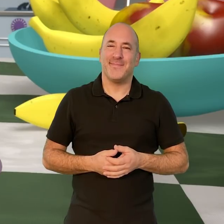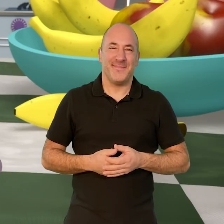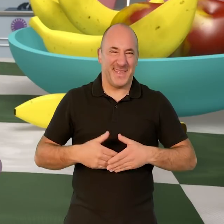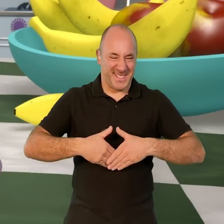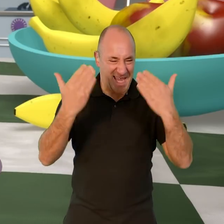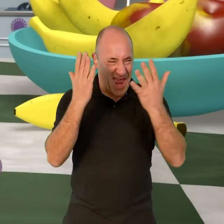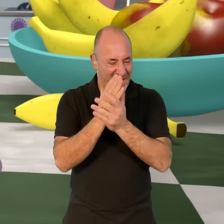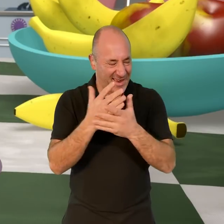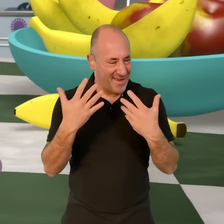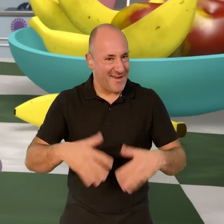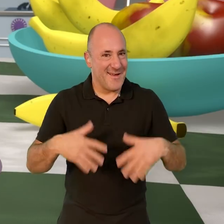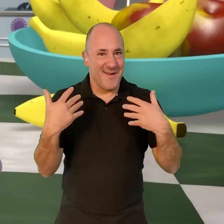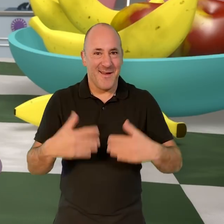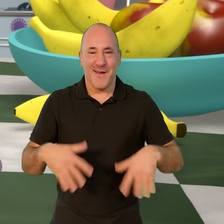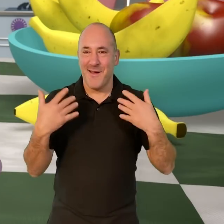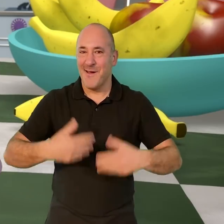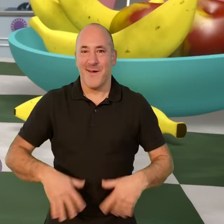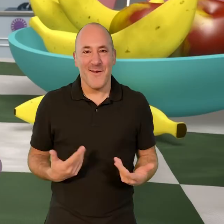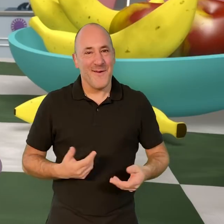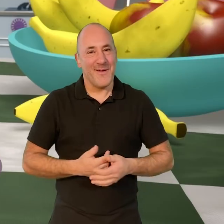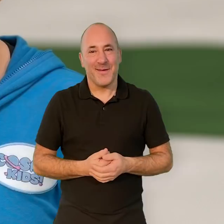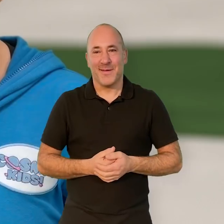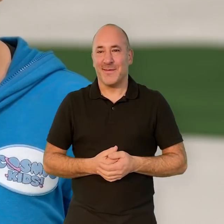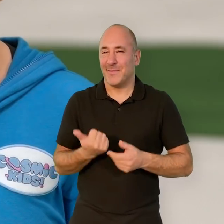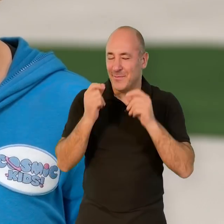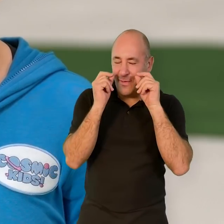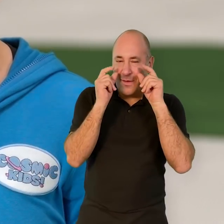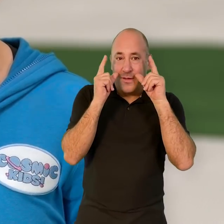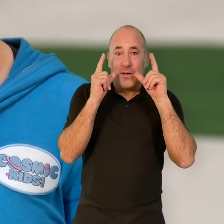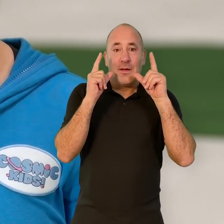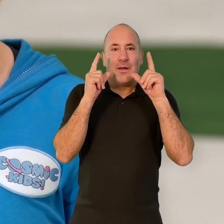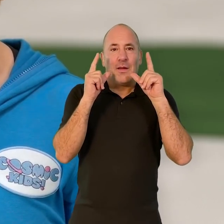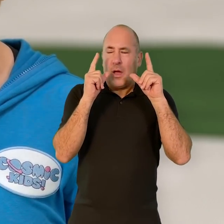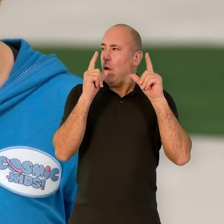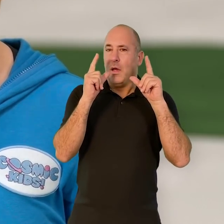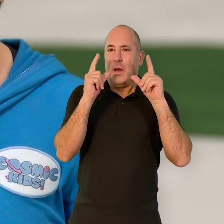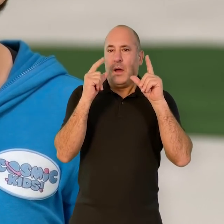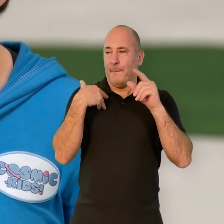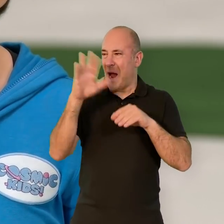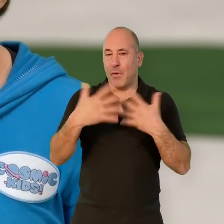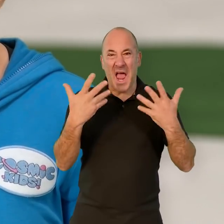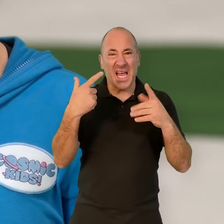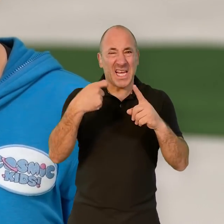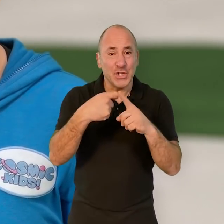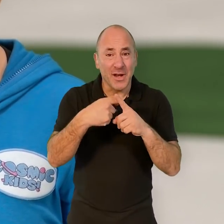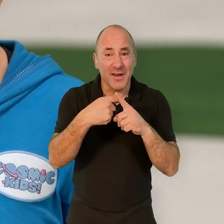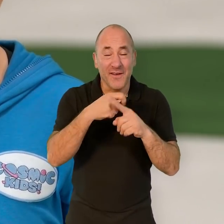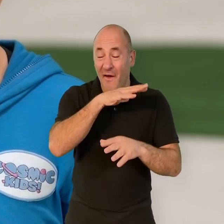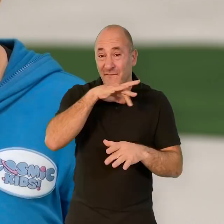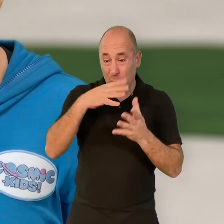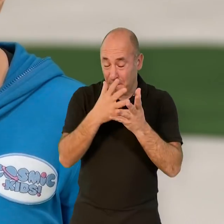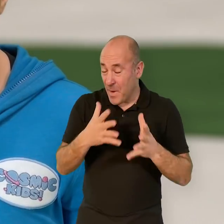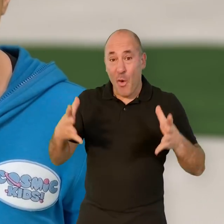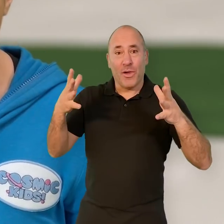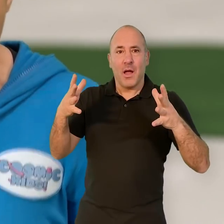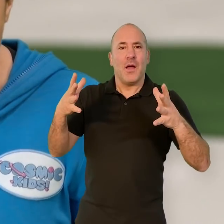What an amazing, amazing day. As she opens her eyes, she finds she's back